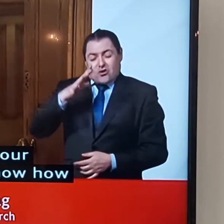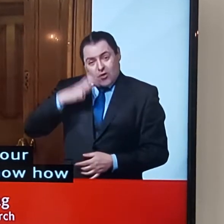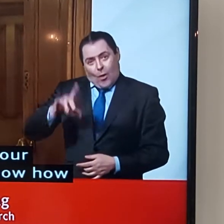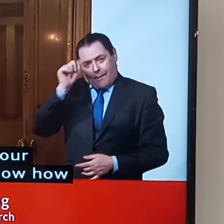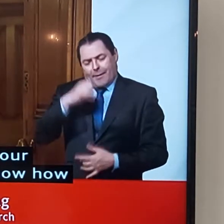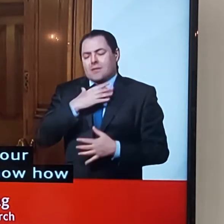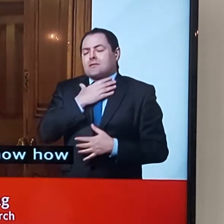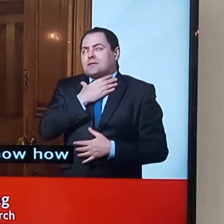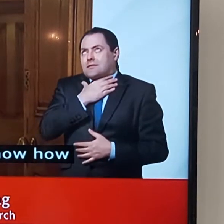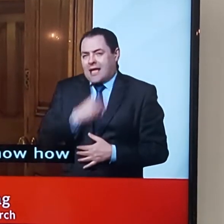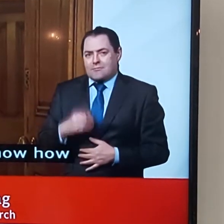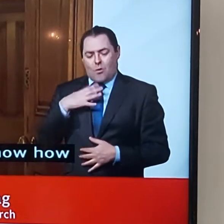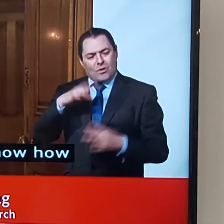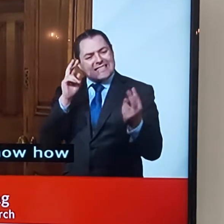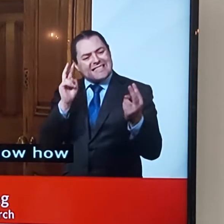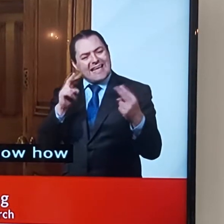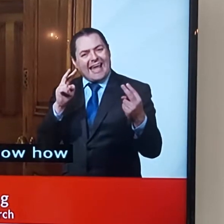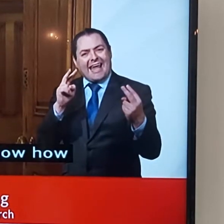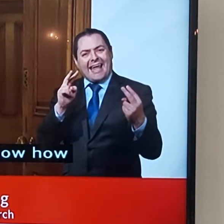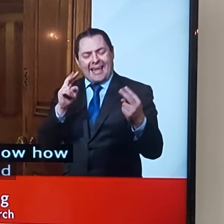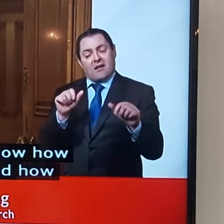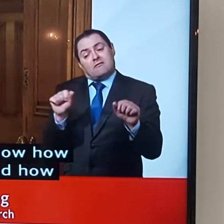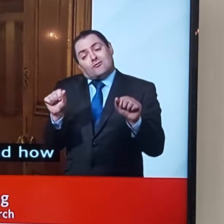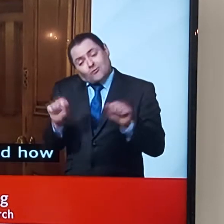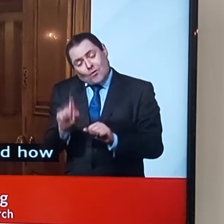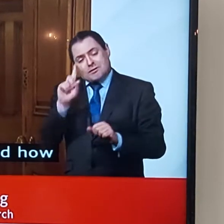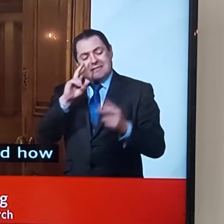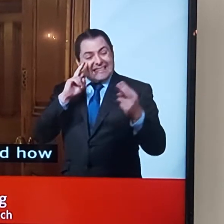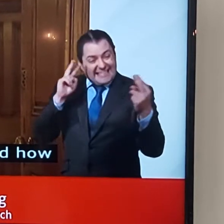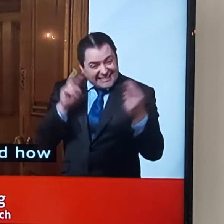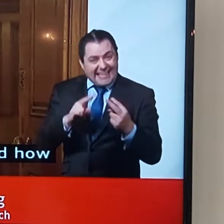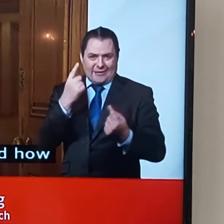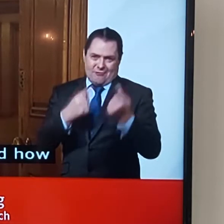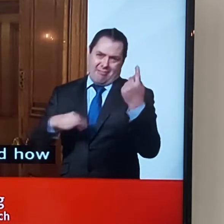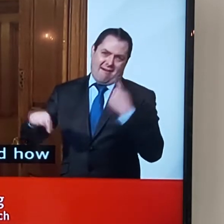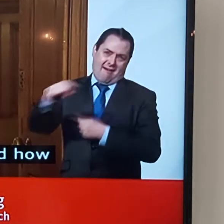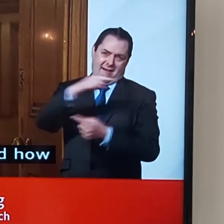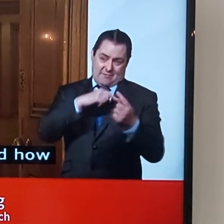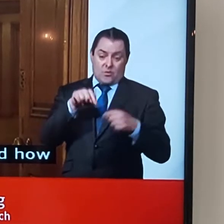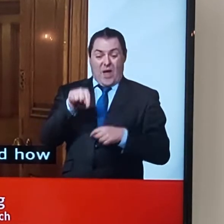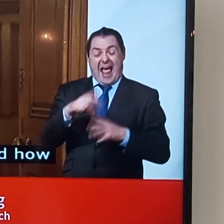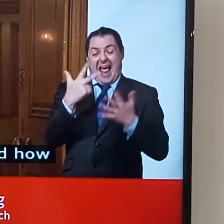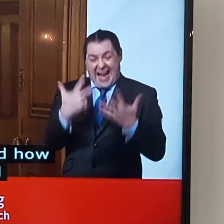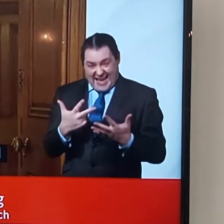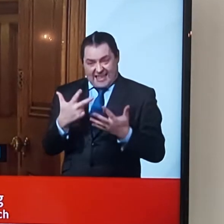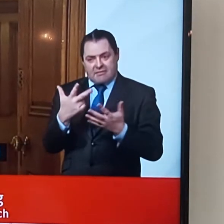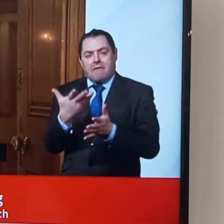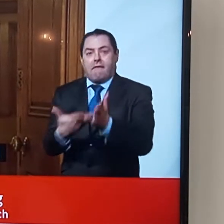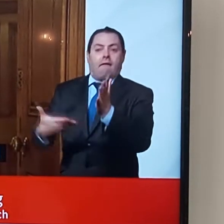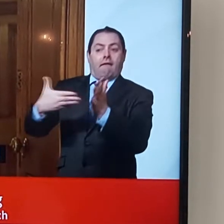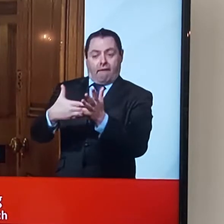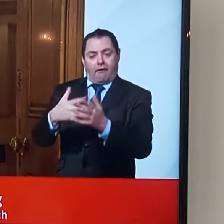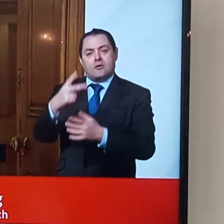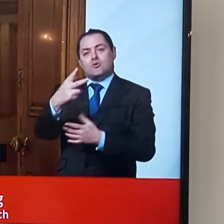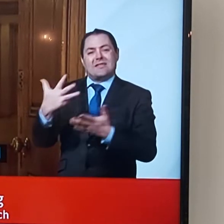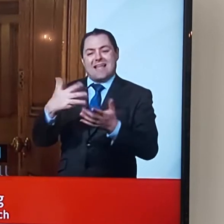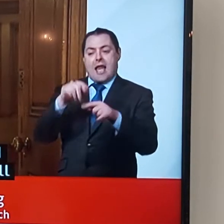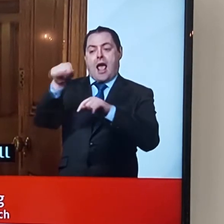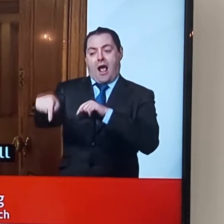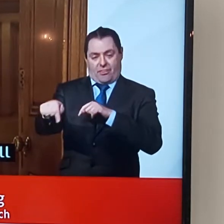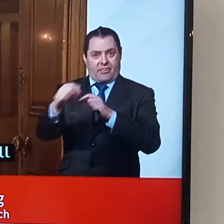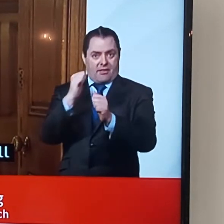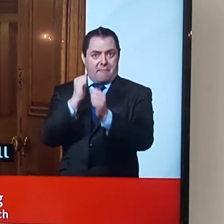family, if only fleetingly, we will now go further. And on the 29th of March, you can meet more of your friends